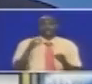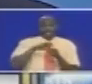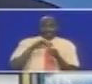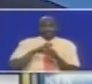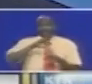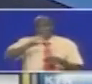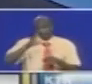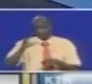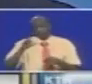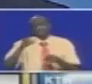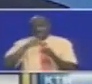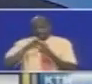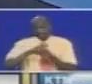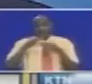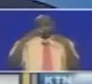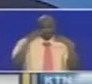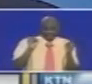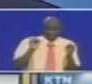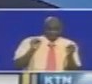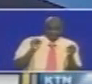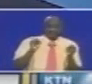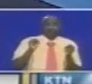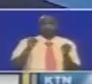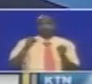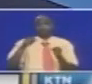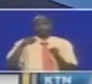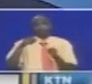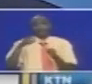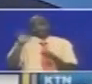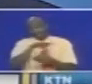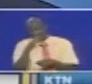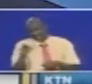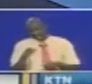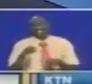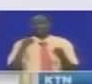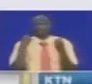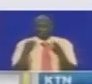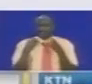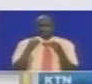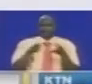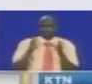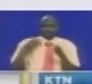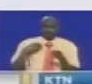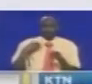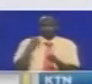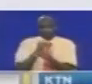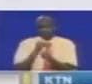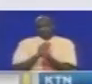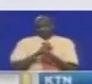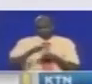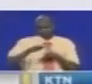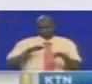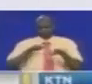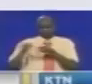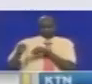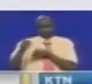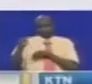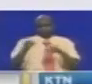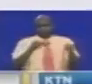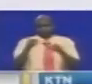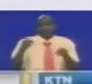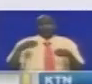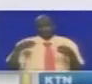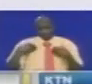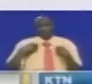elections, presidential, parliamentary. I mean, there are many ways of staggering elections. Yes, Chairman. We want to allow